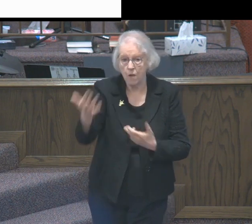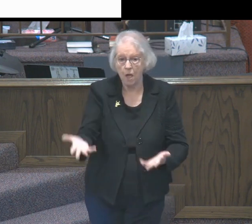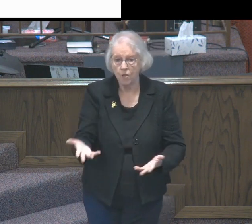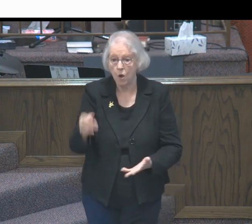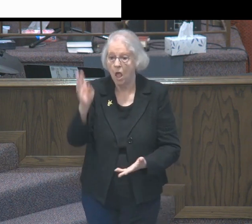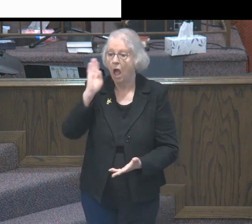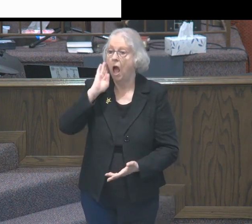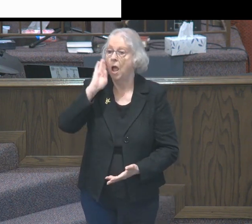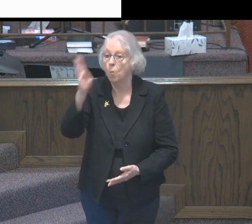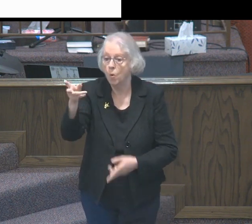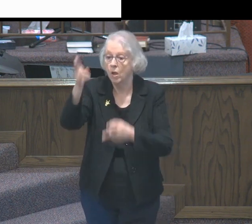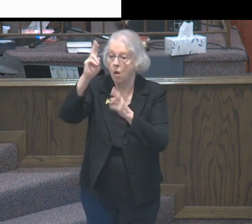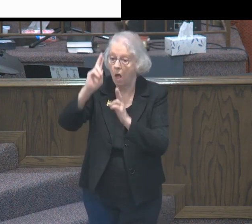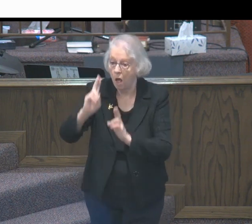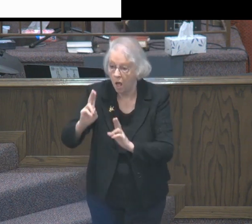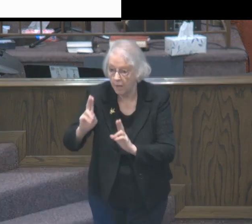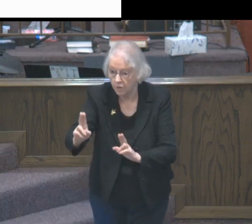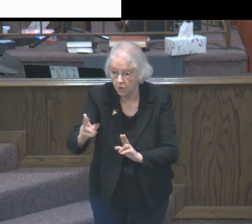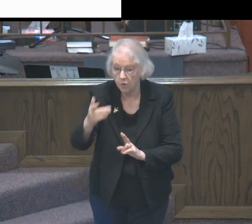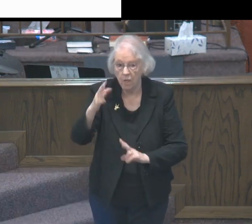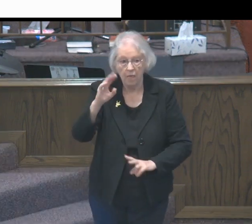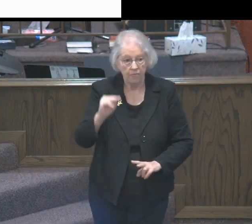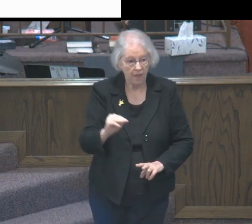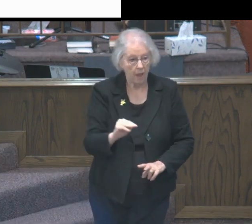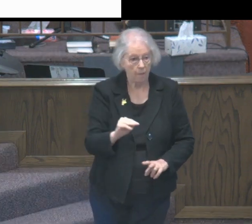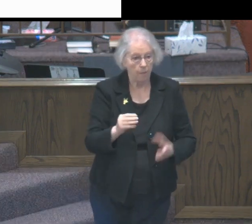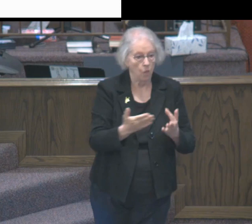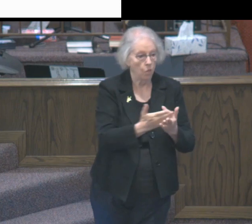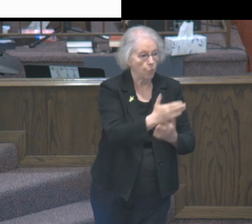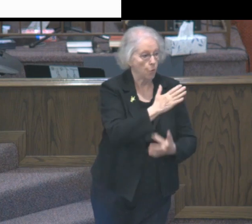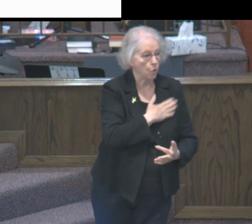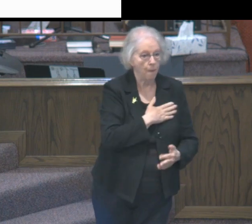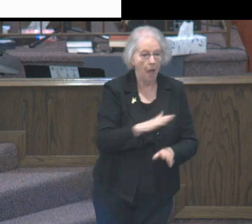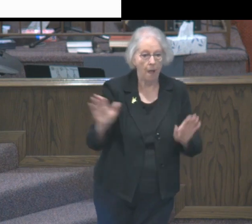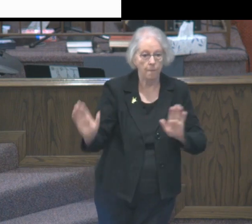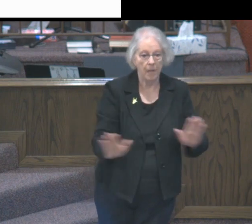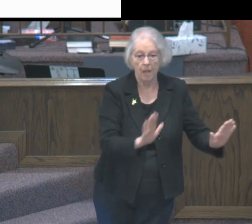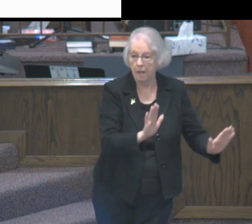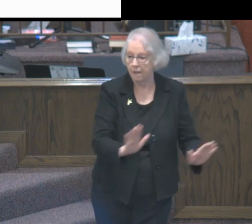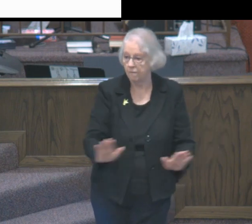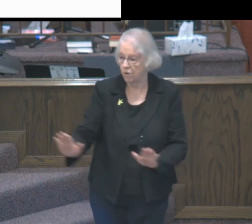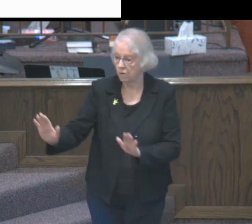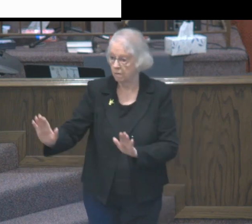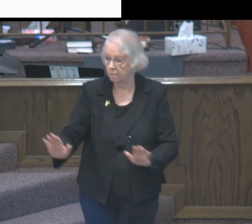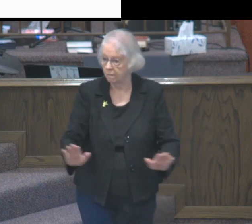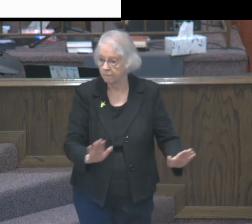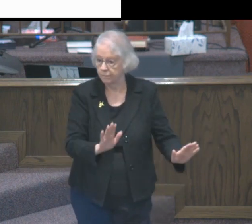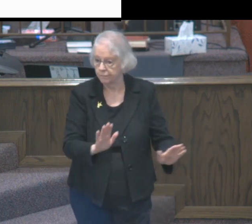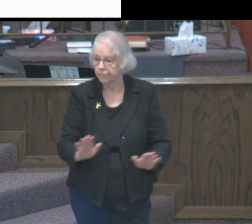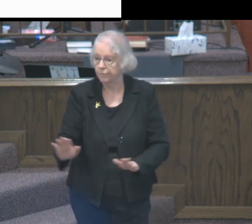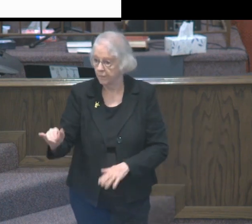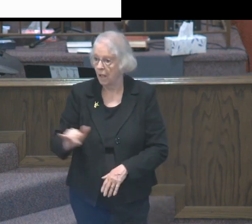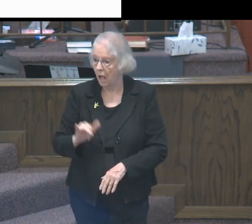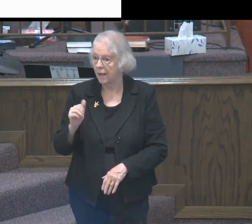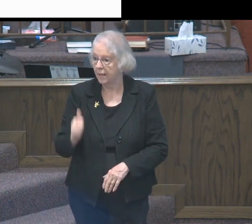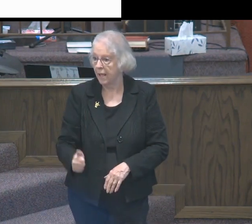So what is it when Jesus says, I didn't come to destroy the law and the prophets, what is it that, but to fulfill it? What exactly did